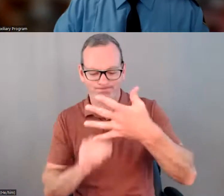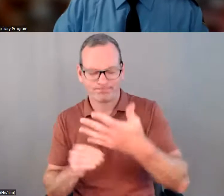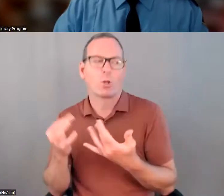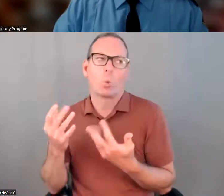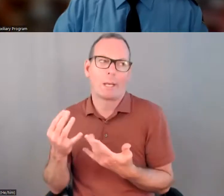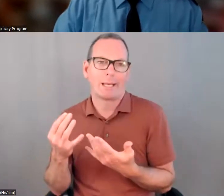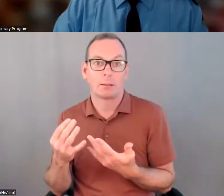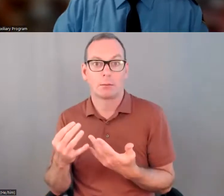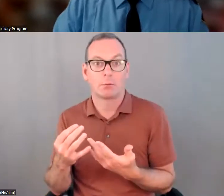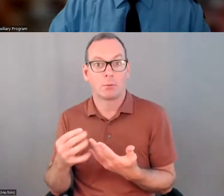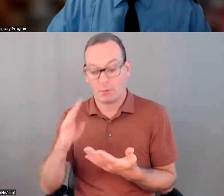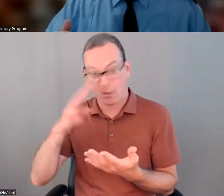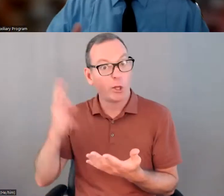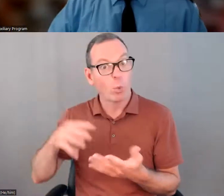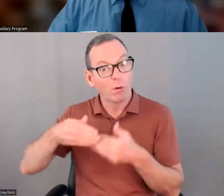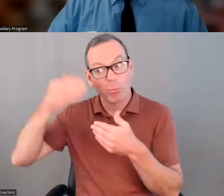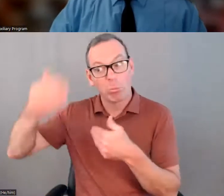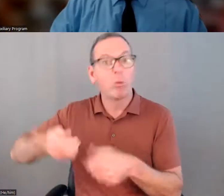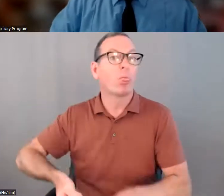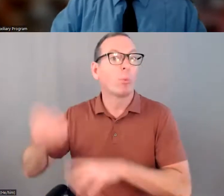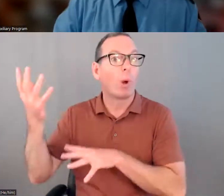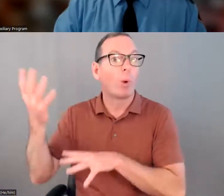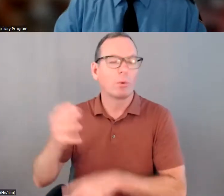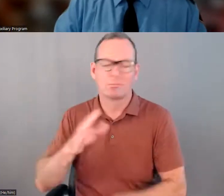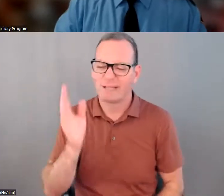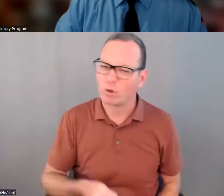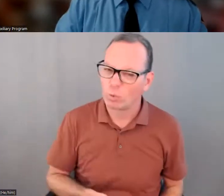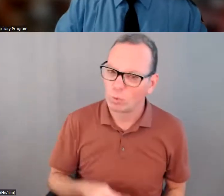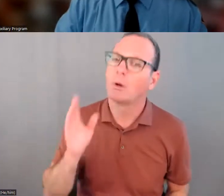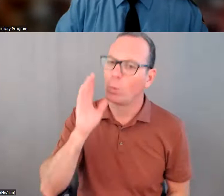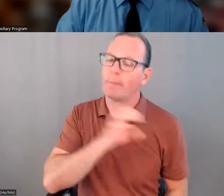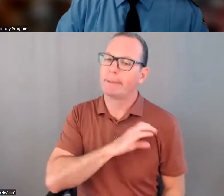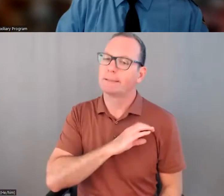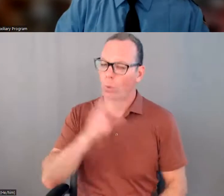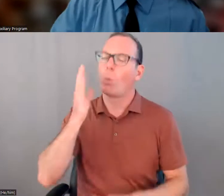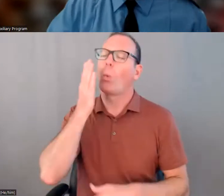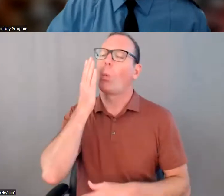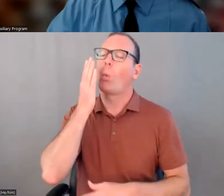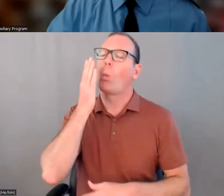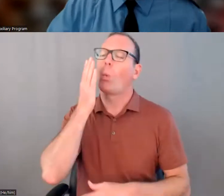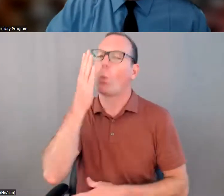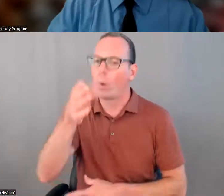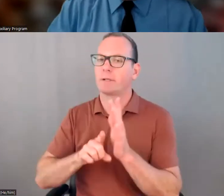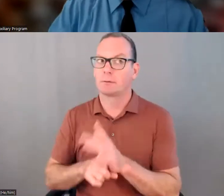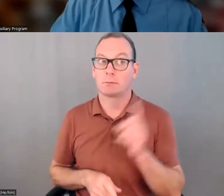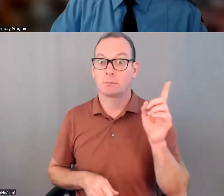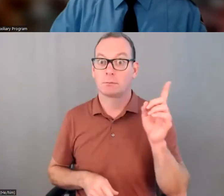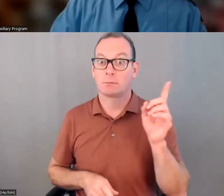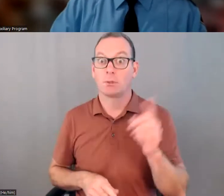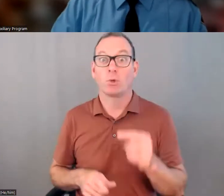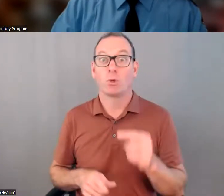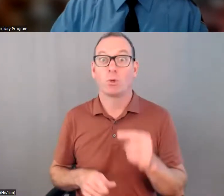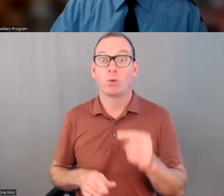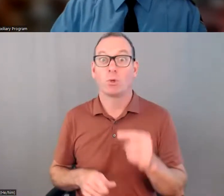And you know, how can I say, these reports, you know, have to be reported. We have to know where these things